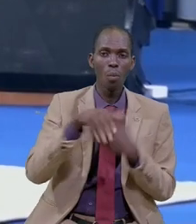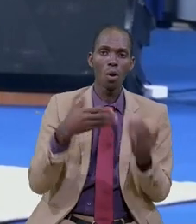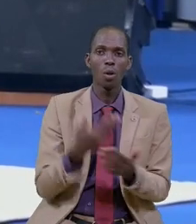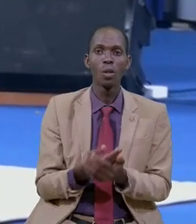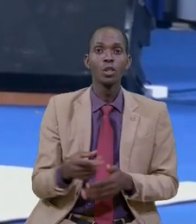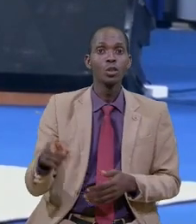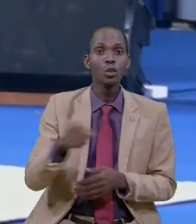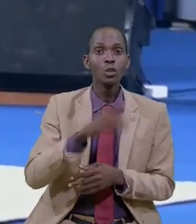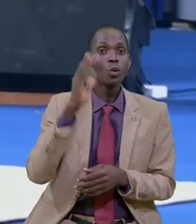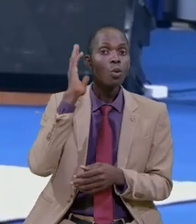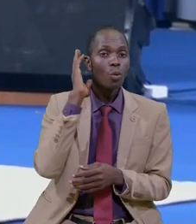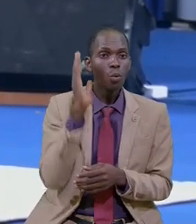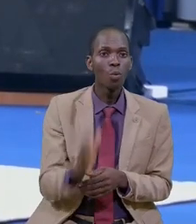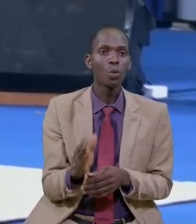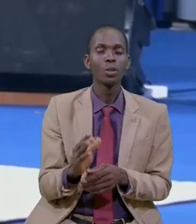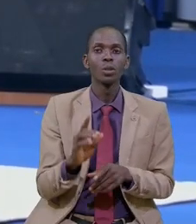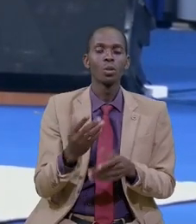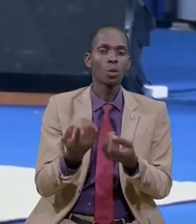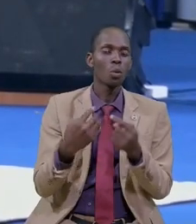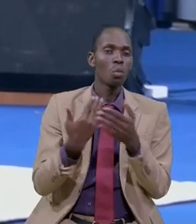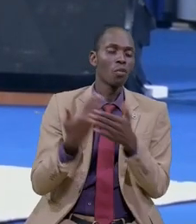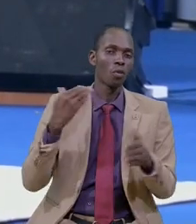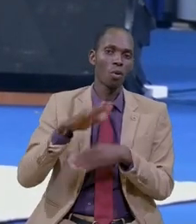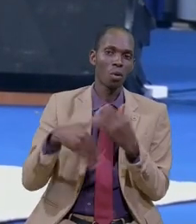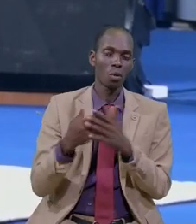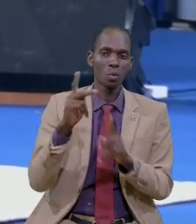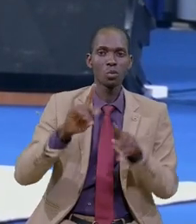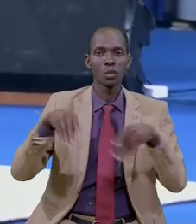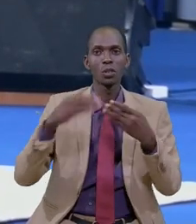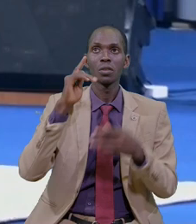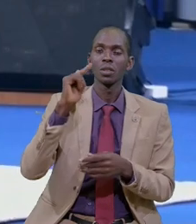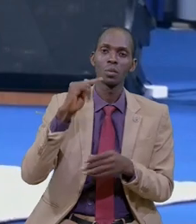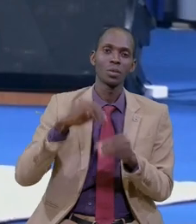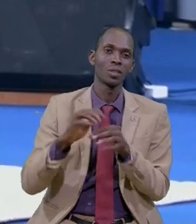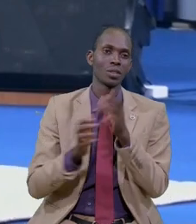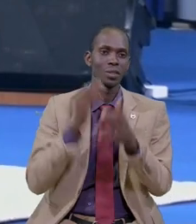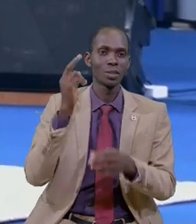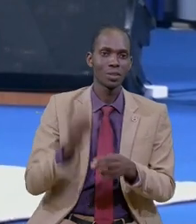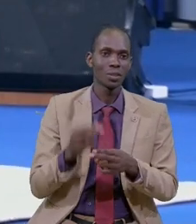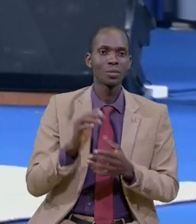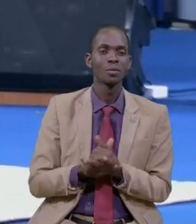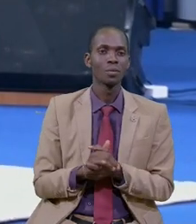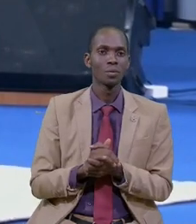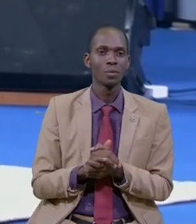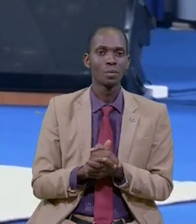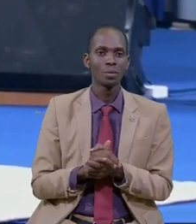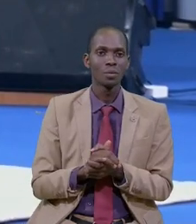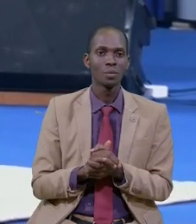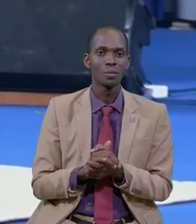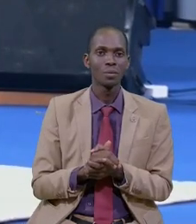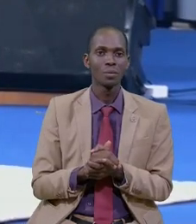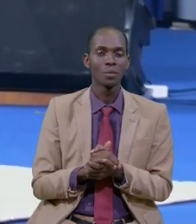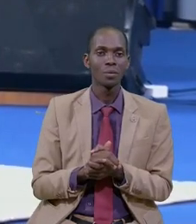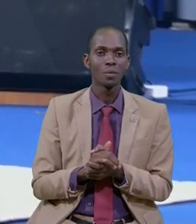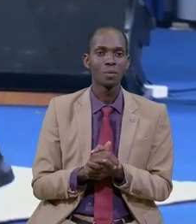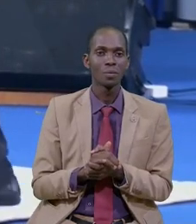before us all and give your testimony tonight. Verset 12. Et à l'instant, il se leva, prit son lit et sortit en